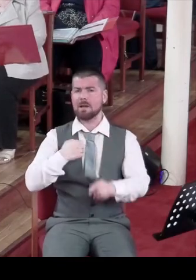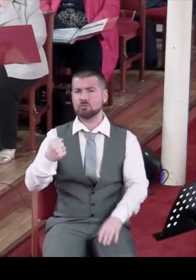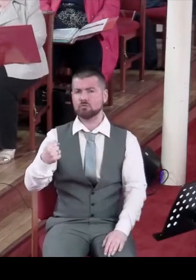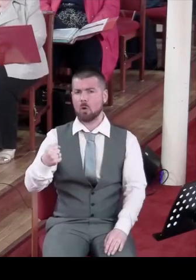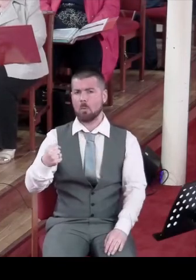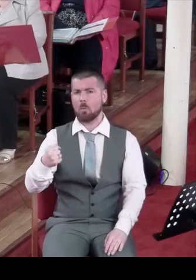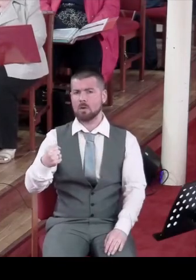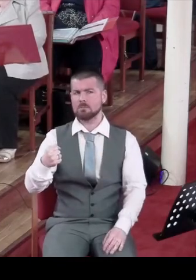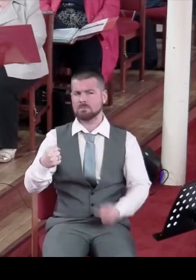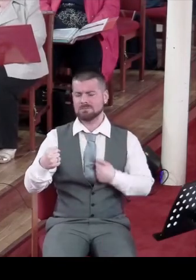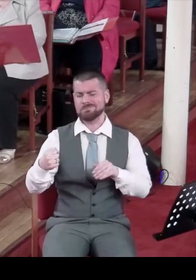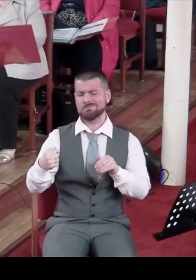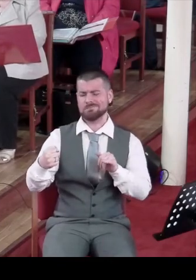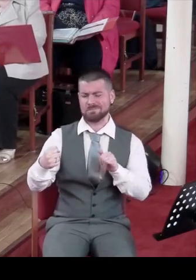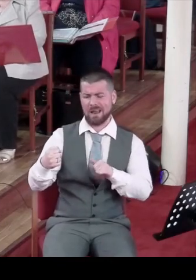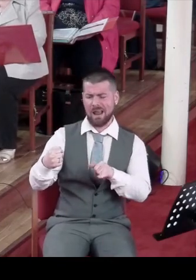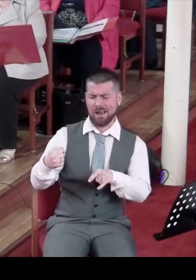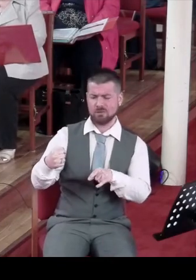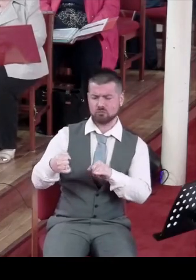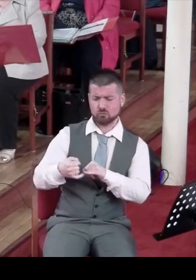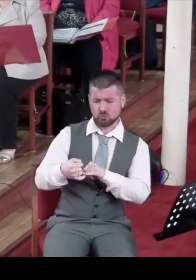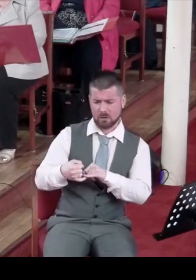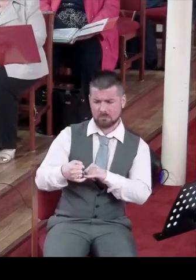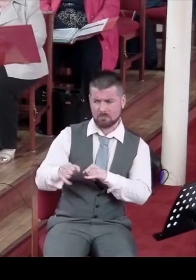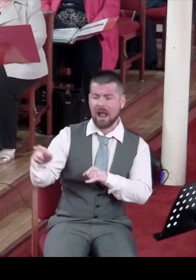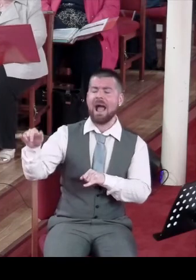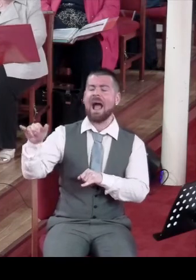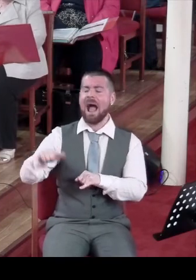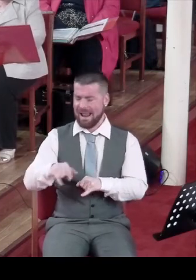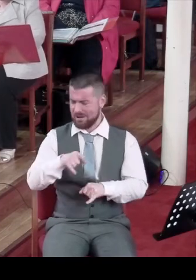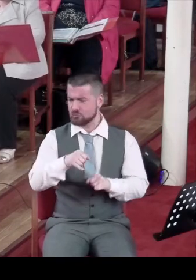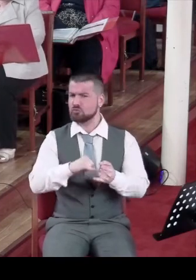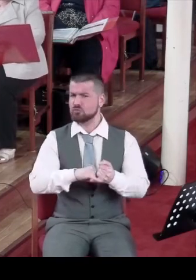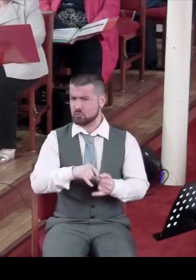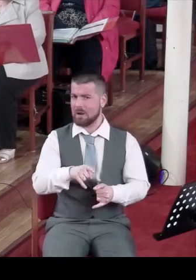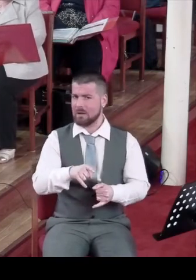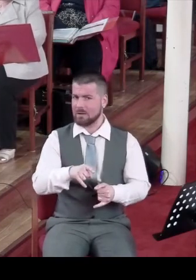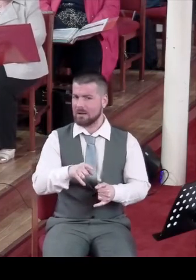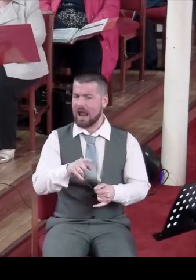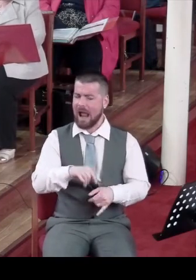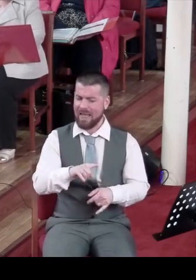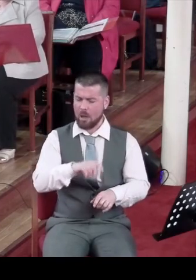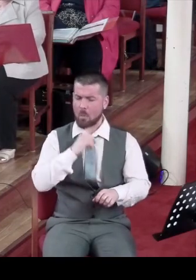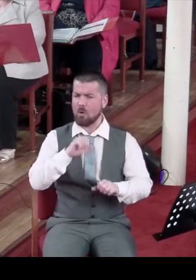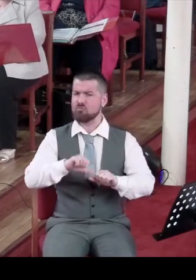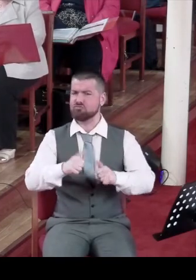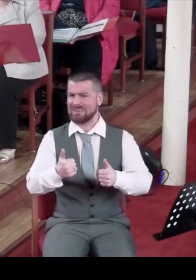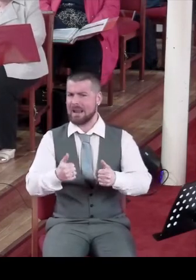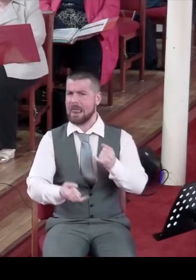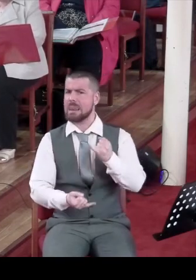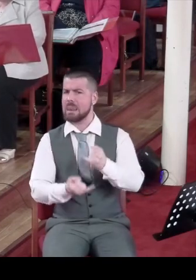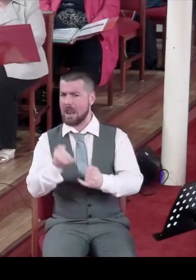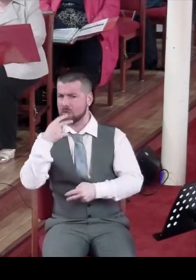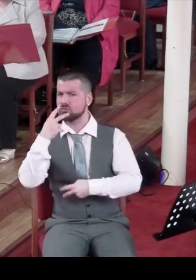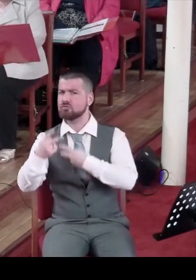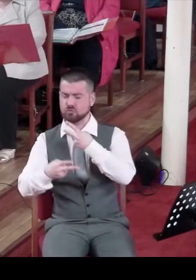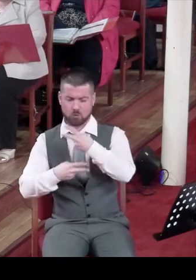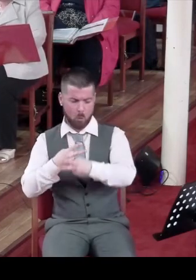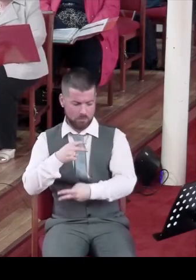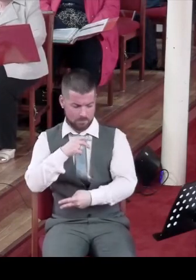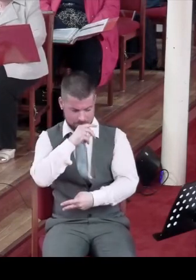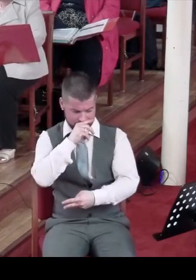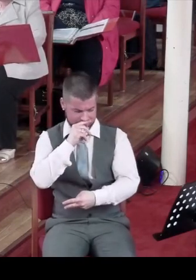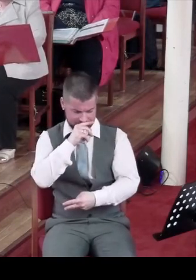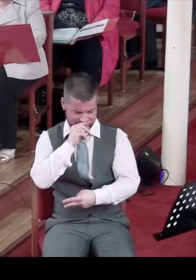Stuart Townend one, I will trust in you alone. That's it, she said. I said, Jean, that'd be a great one to finish with. Because as we go